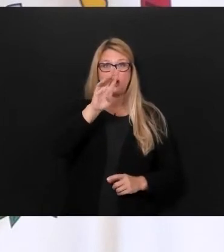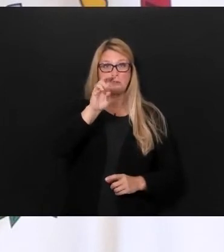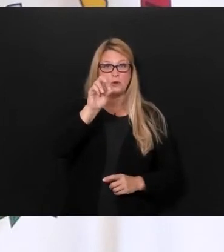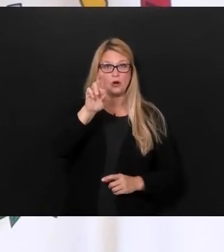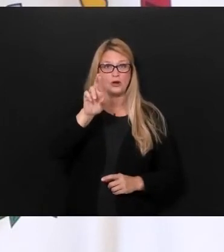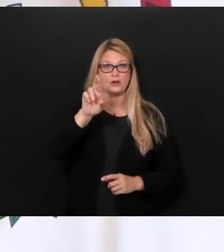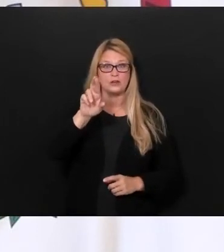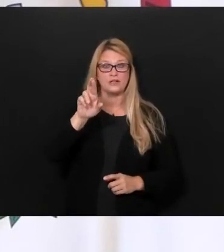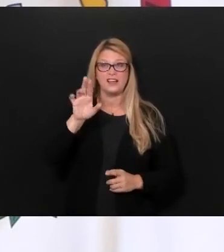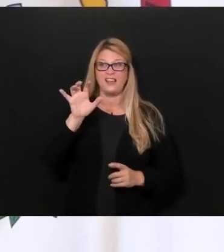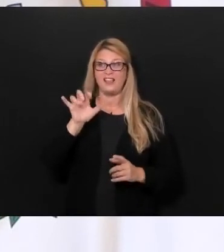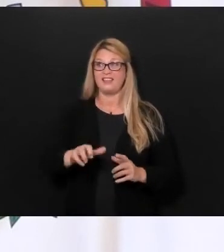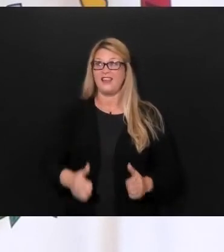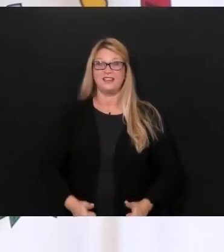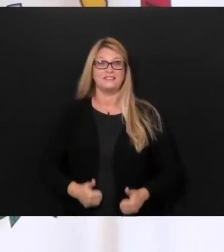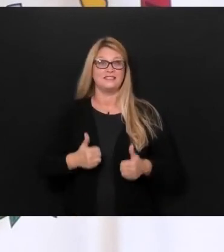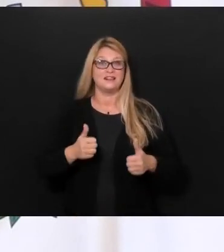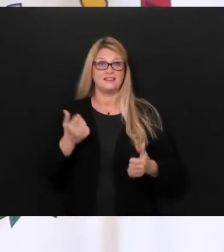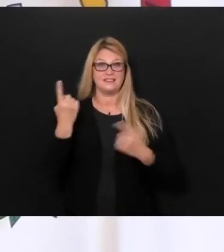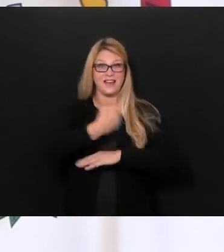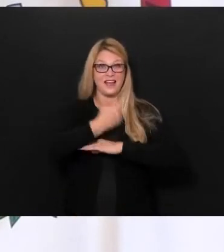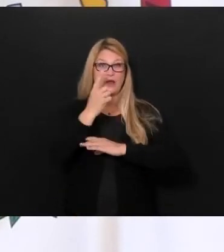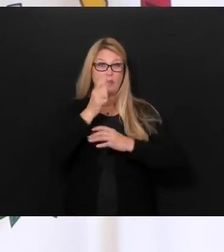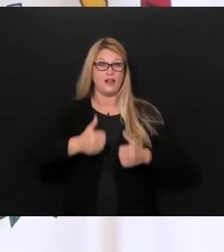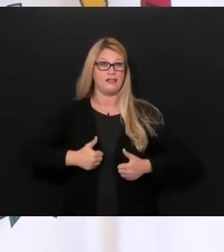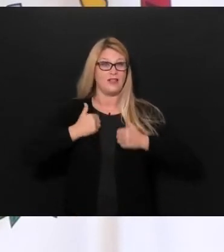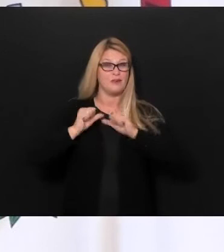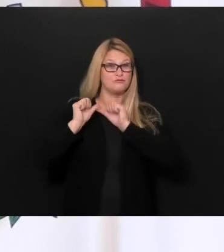that will live with us forever and ever and